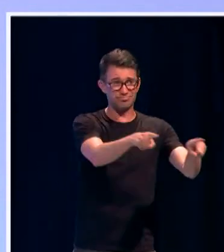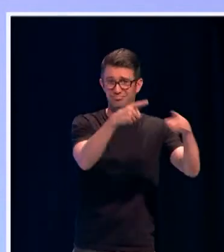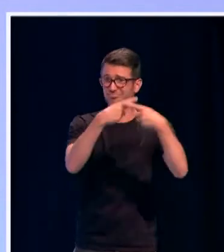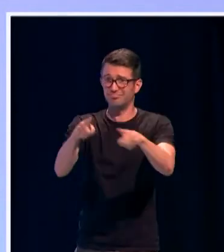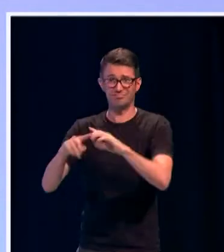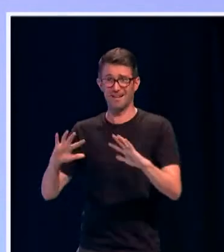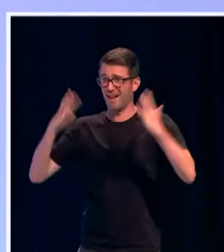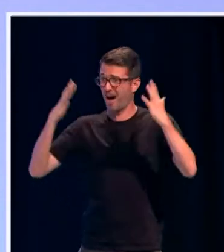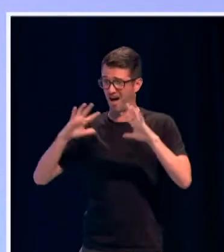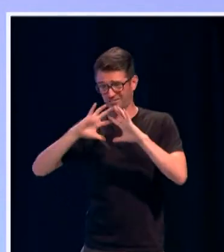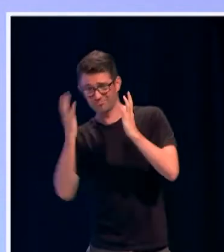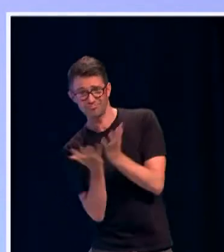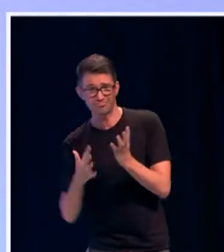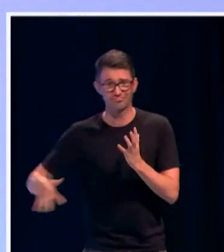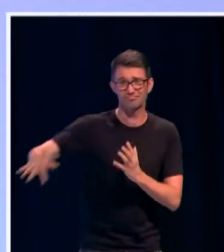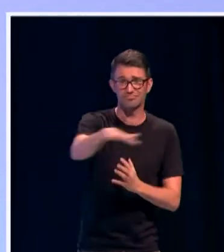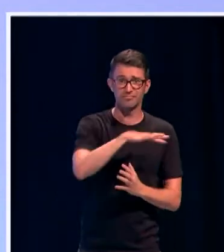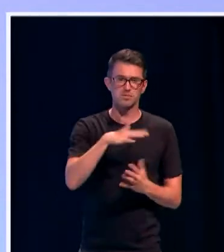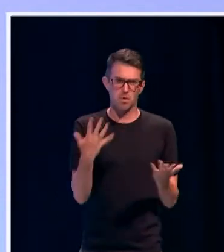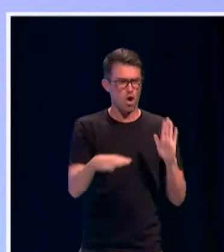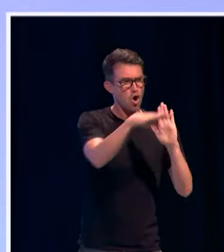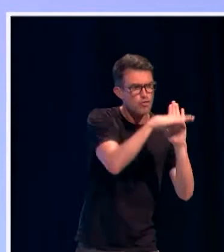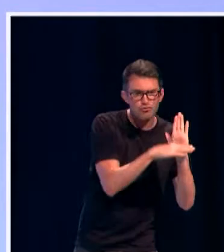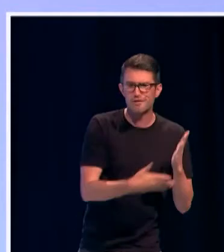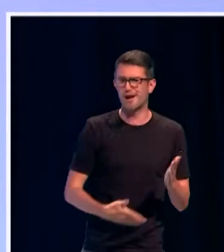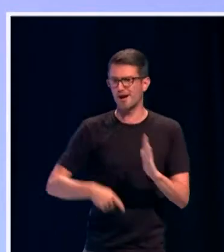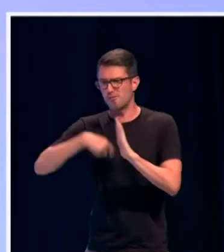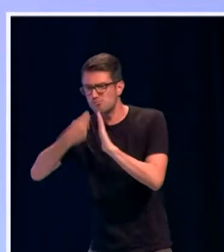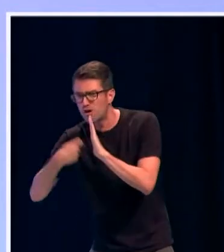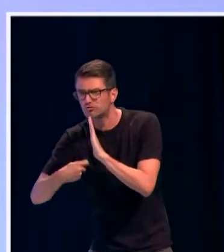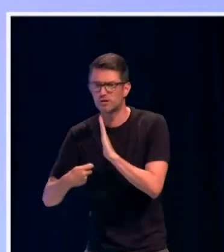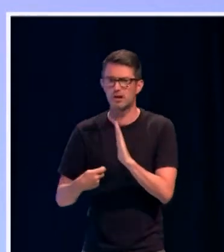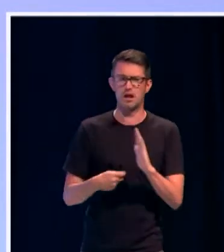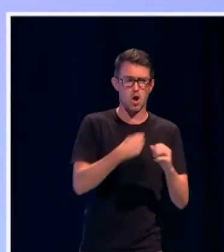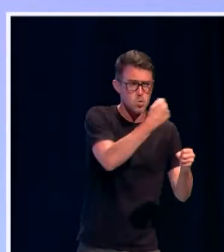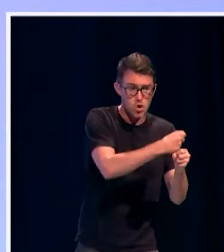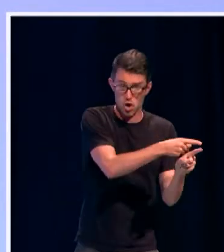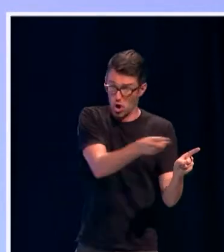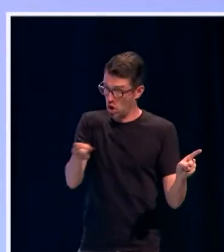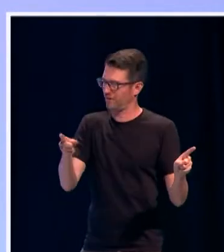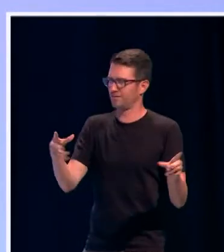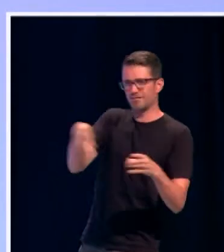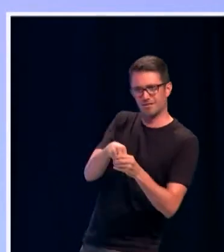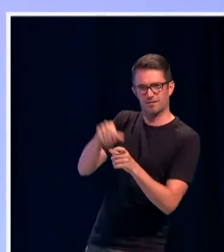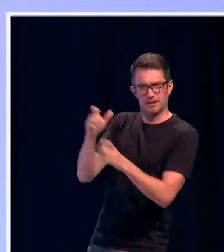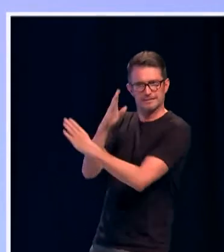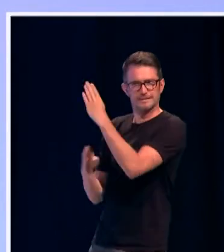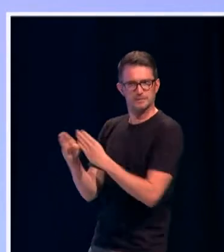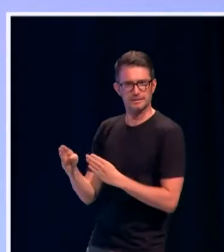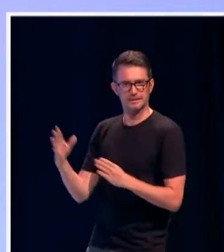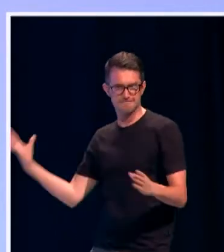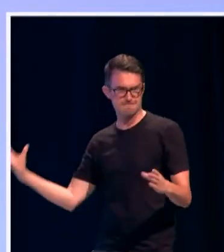program by including people with disabilities as participants in and beneficiaries